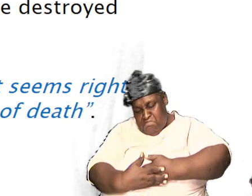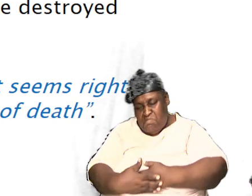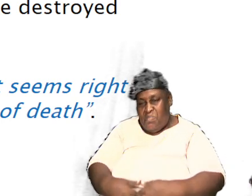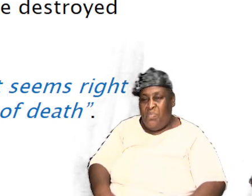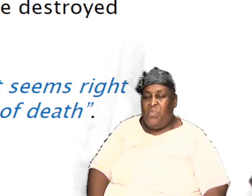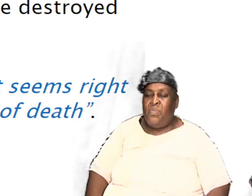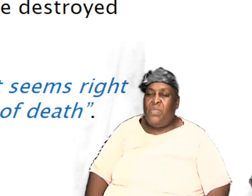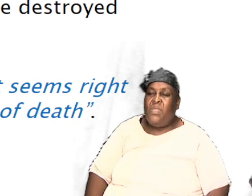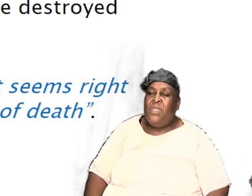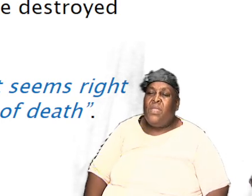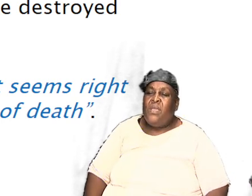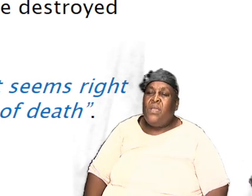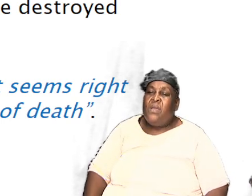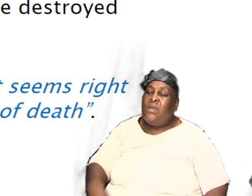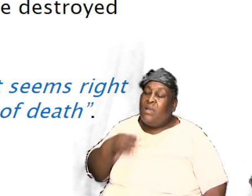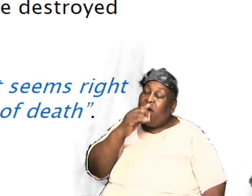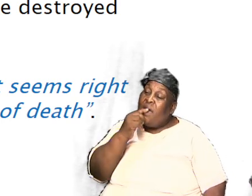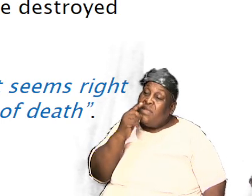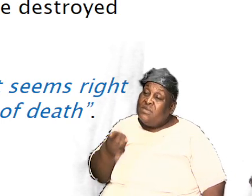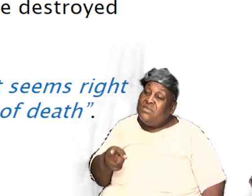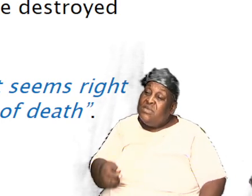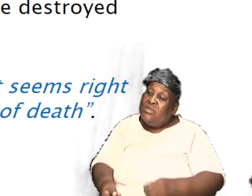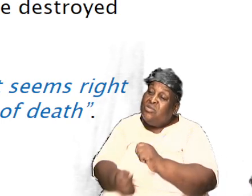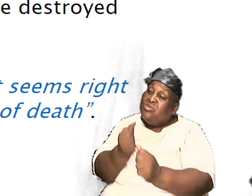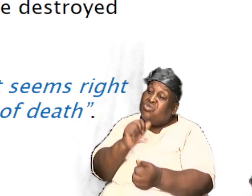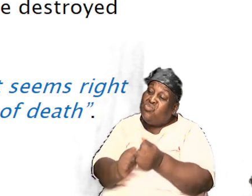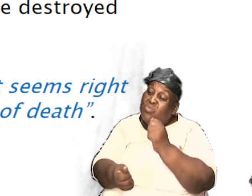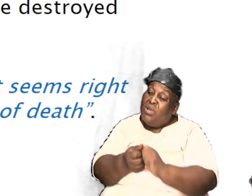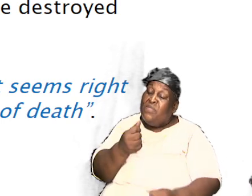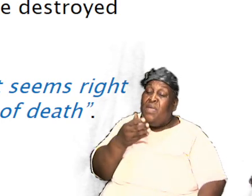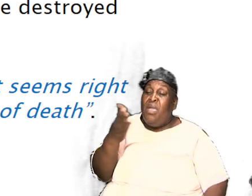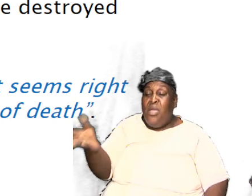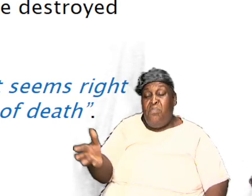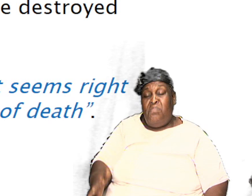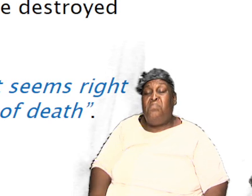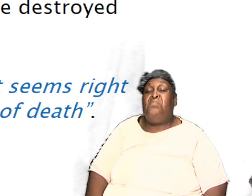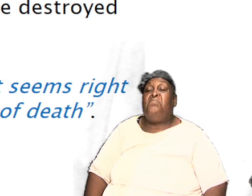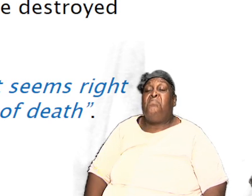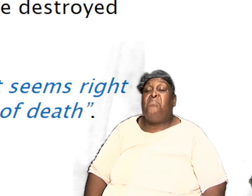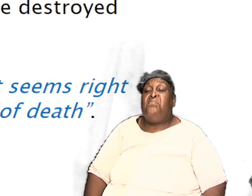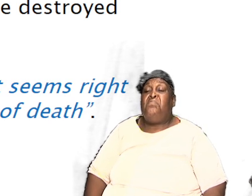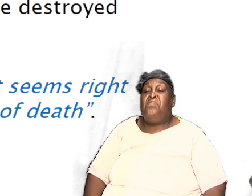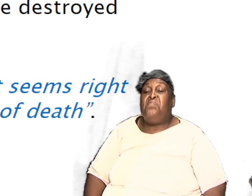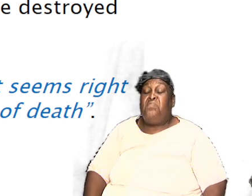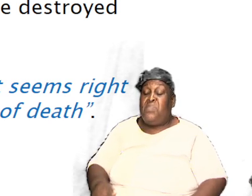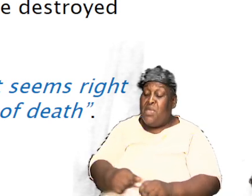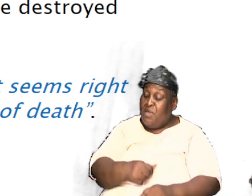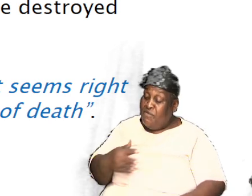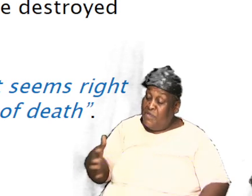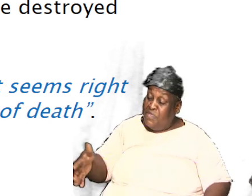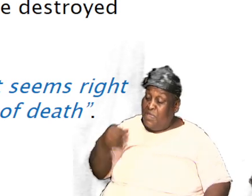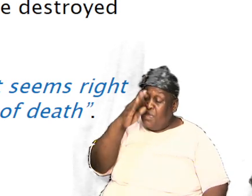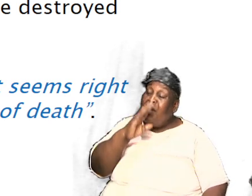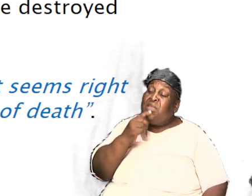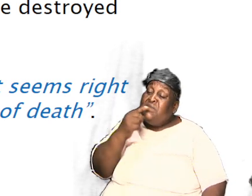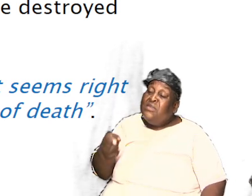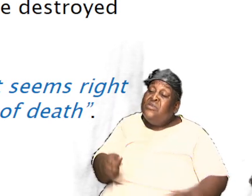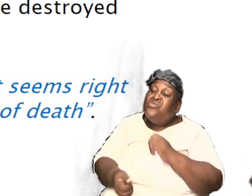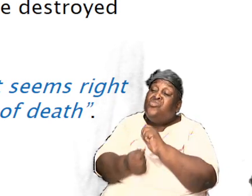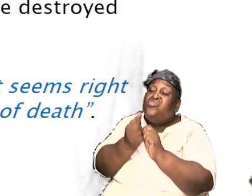The baby from the birth, God said, get rid of them. Right? The oxen and sheep, camel, everything God said,